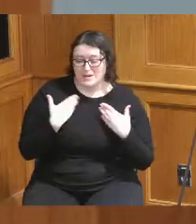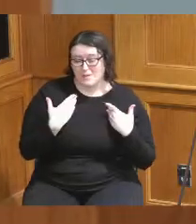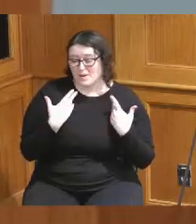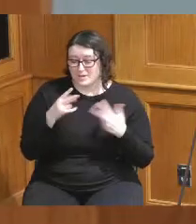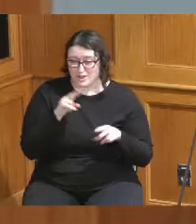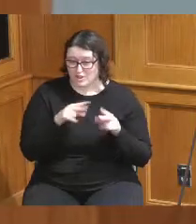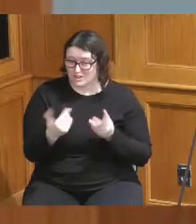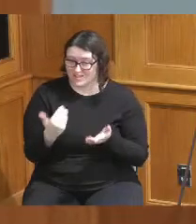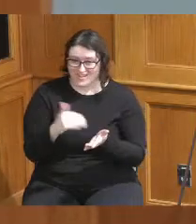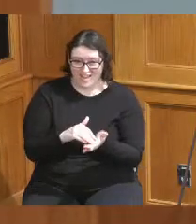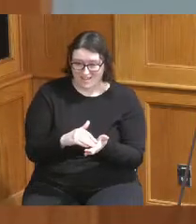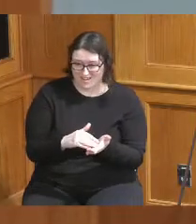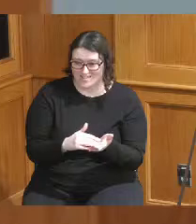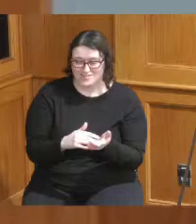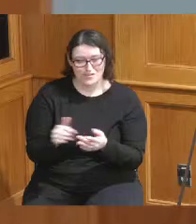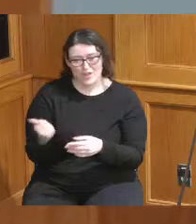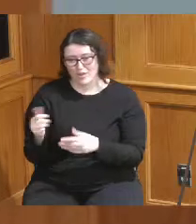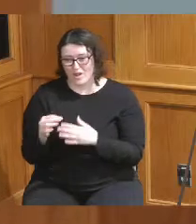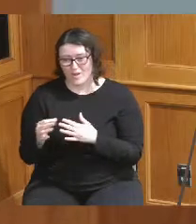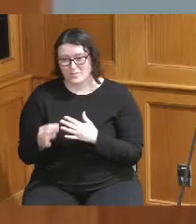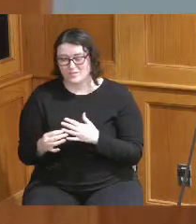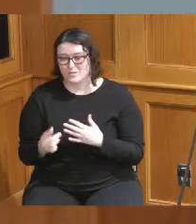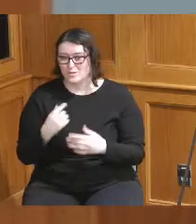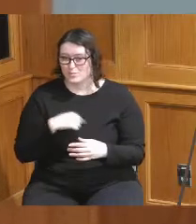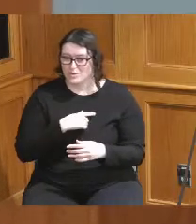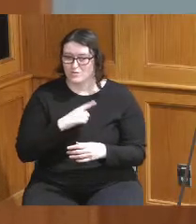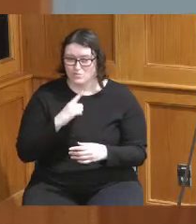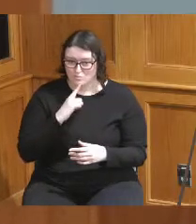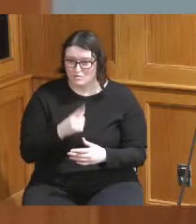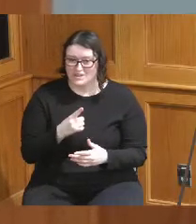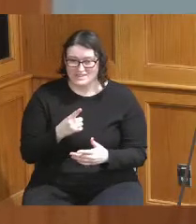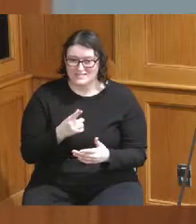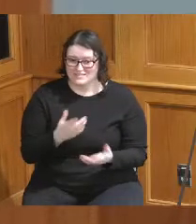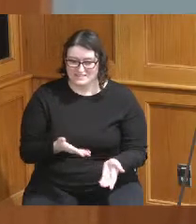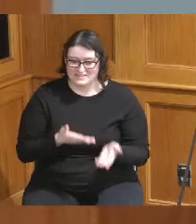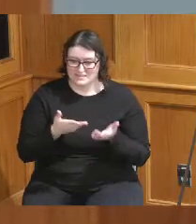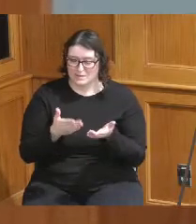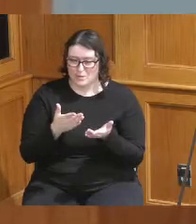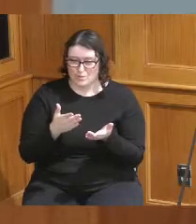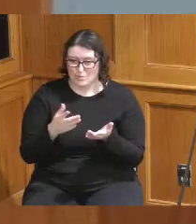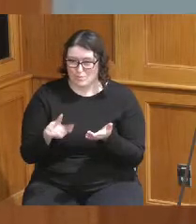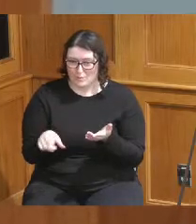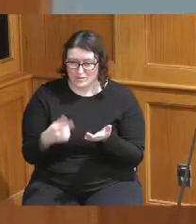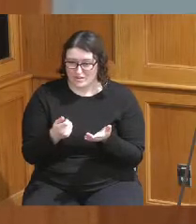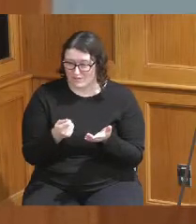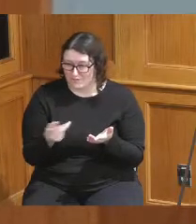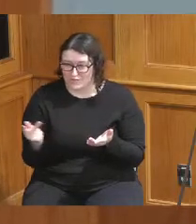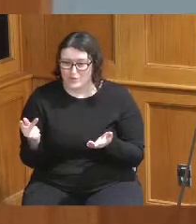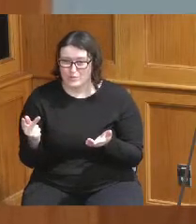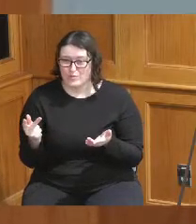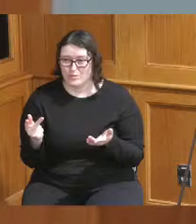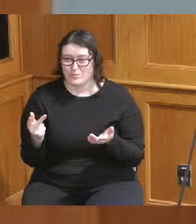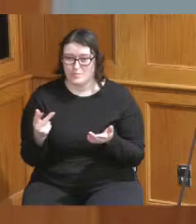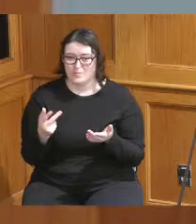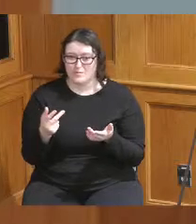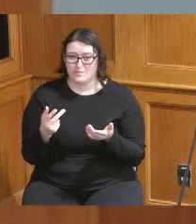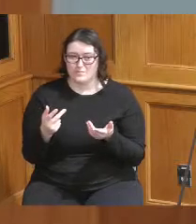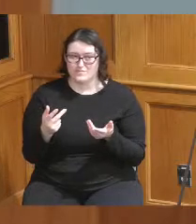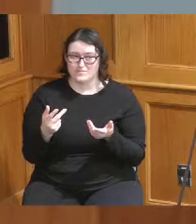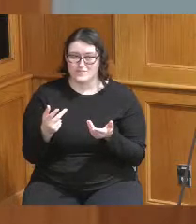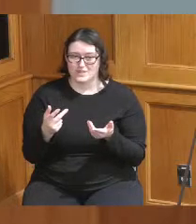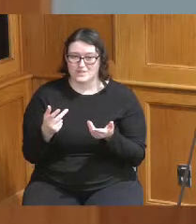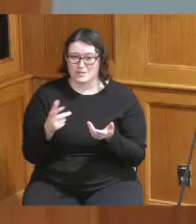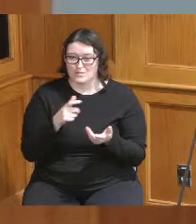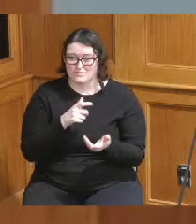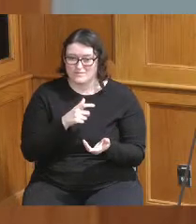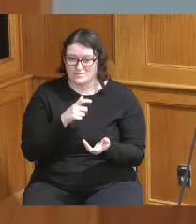to continue to look at options. But we really have brought forth only a few projects beyond the ones that we've